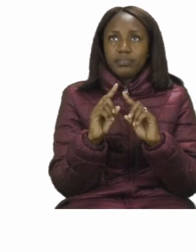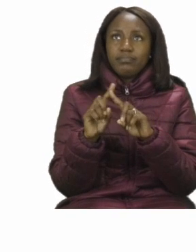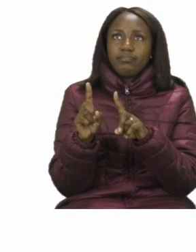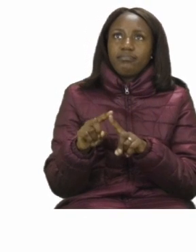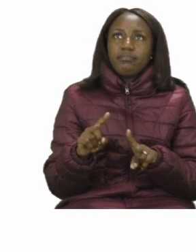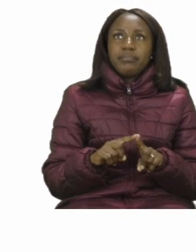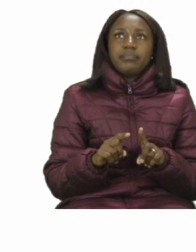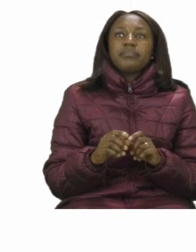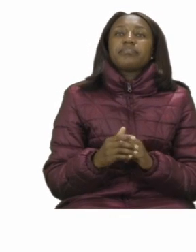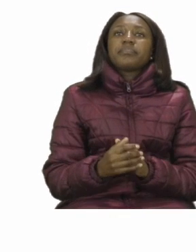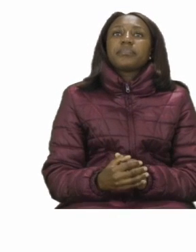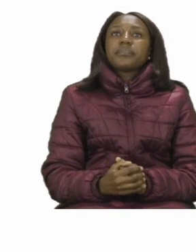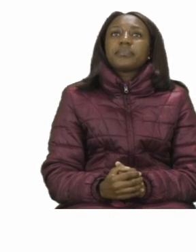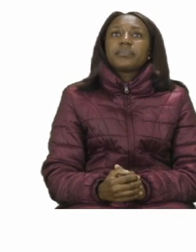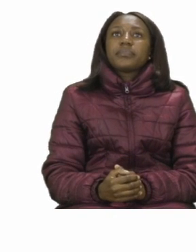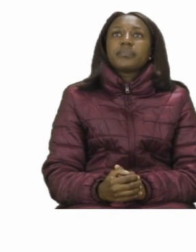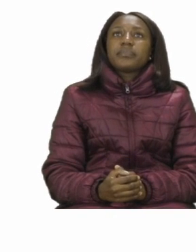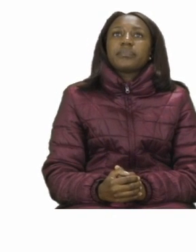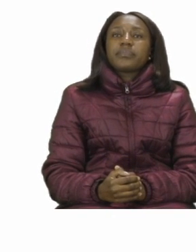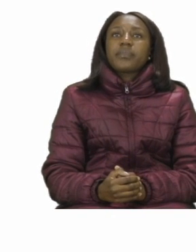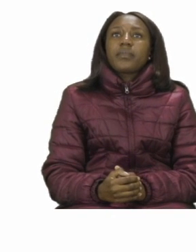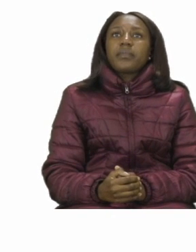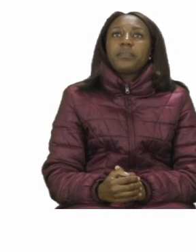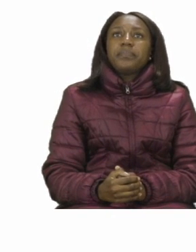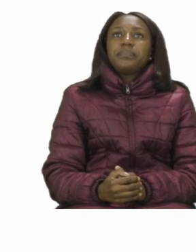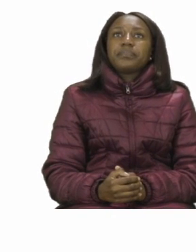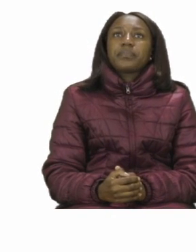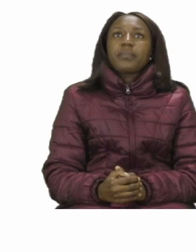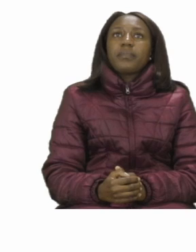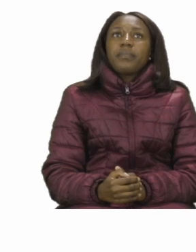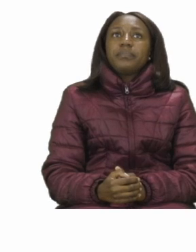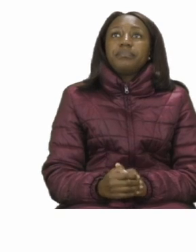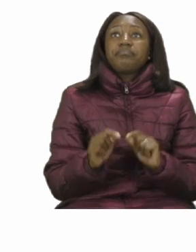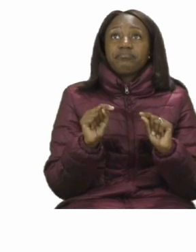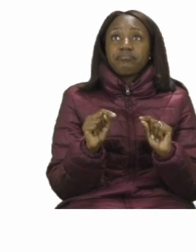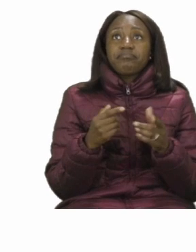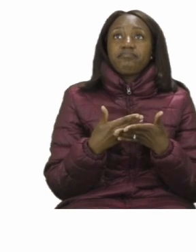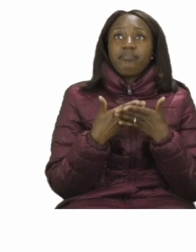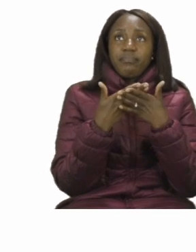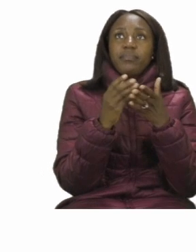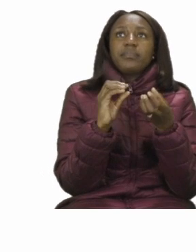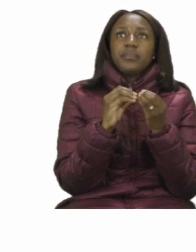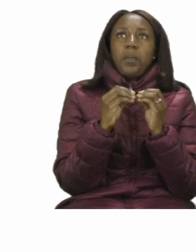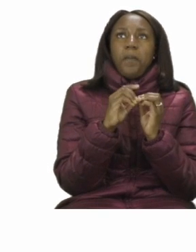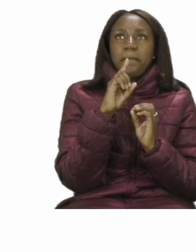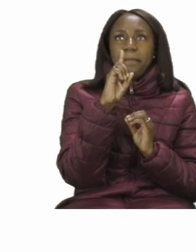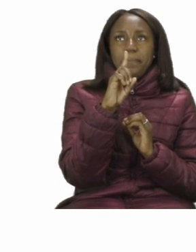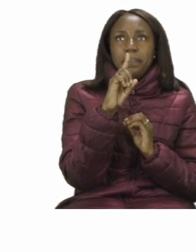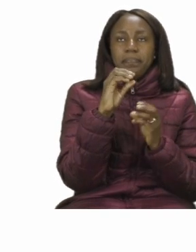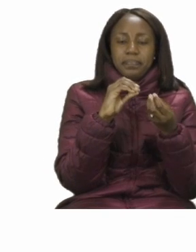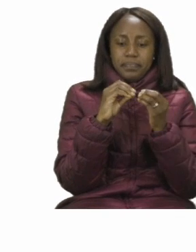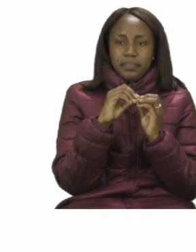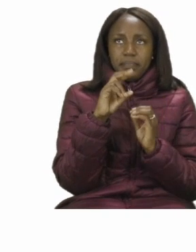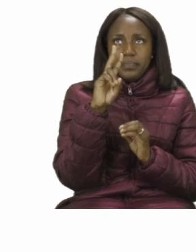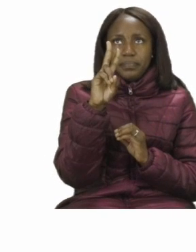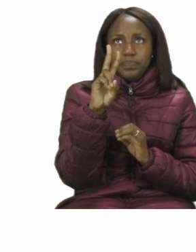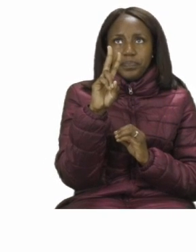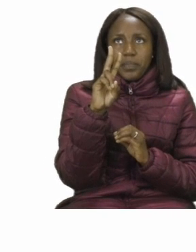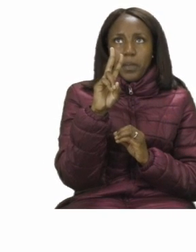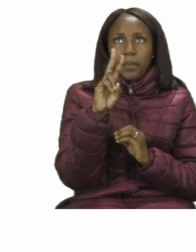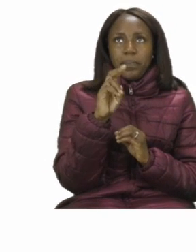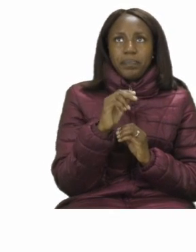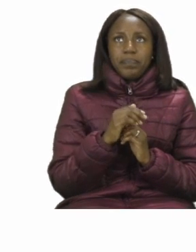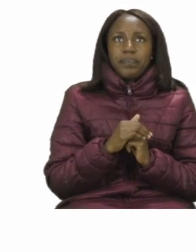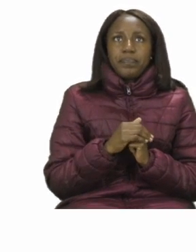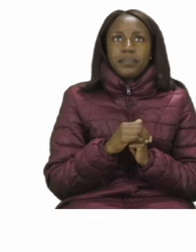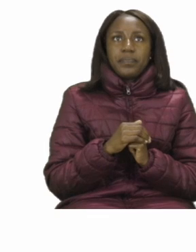goes down. Now I am going to do number 1 and number 2 with you. You will